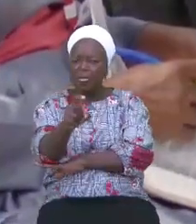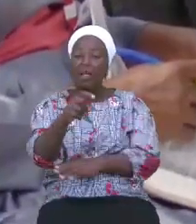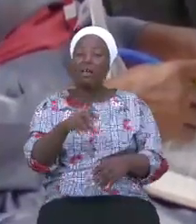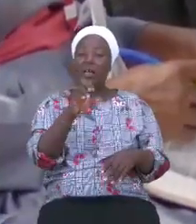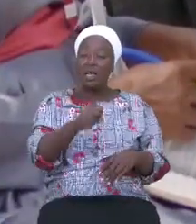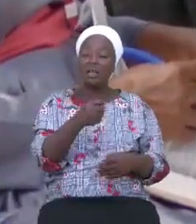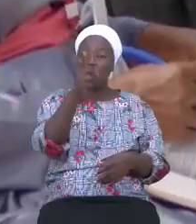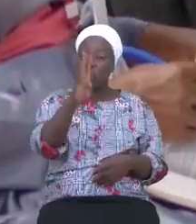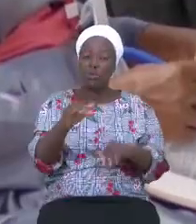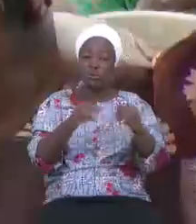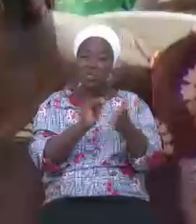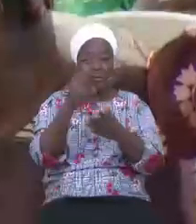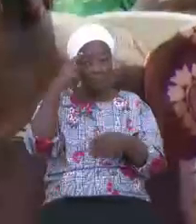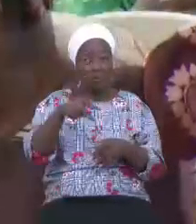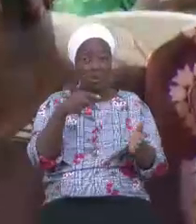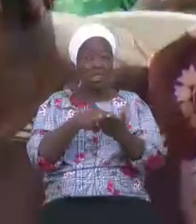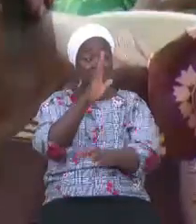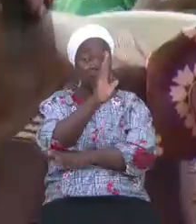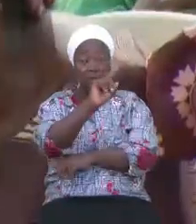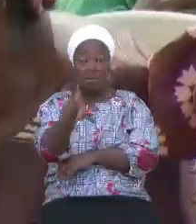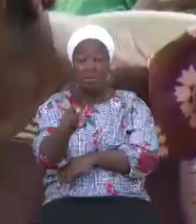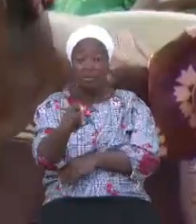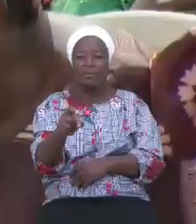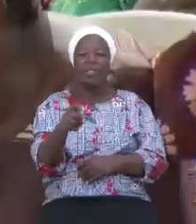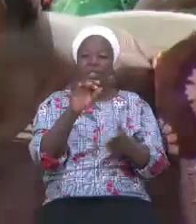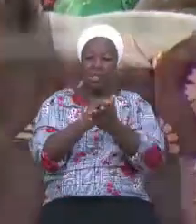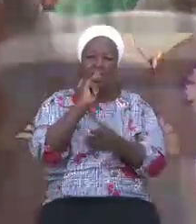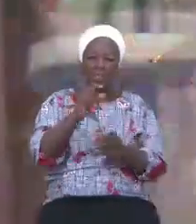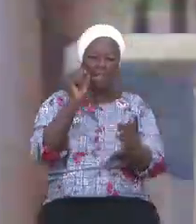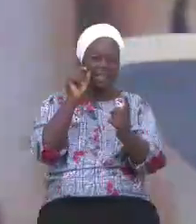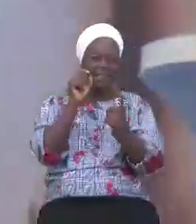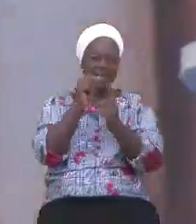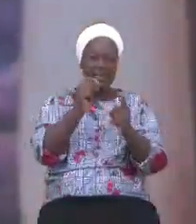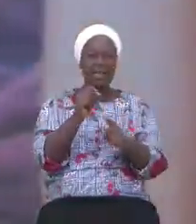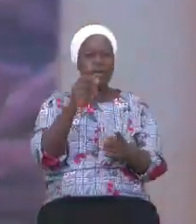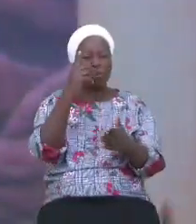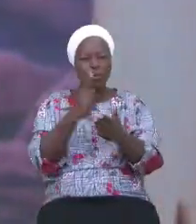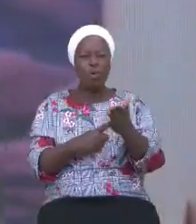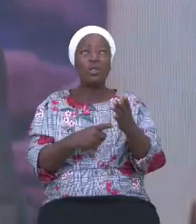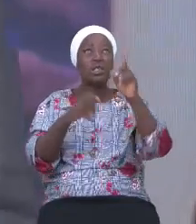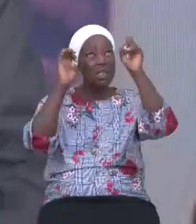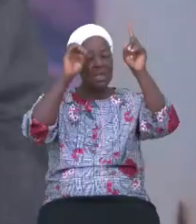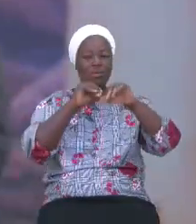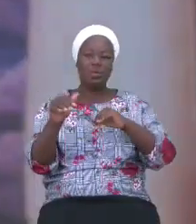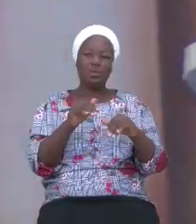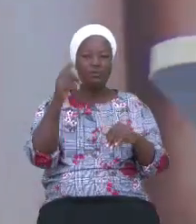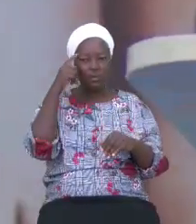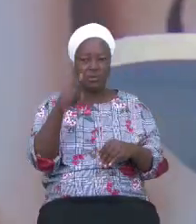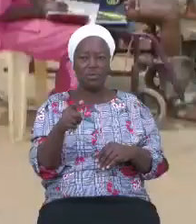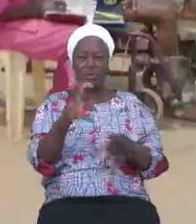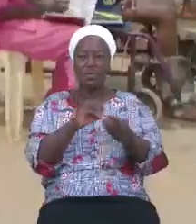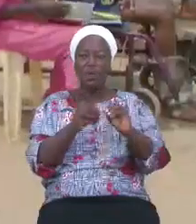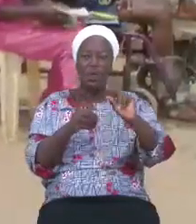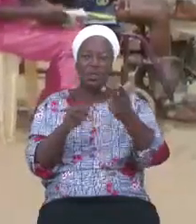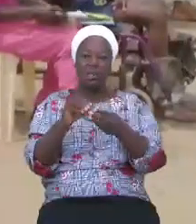can God do that to you that this afternoon? That's exactly what he will do. Look at number three.